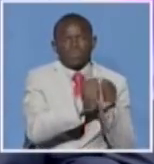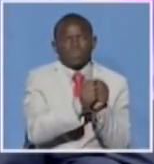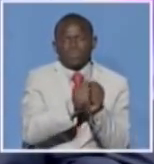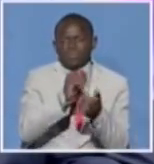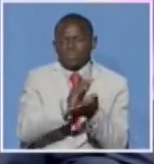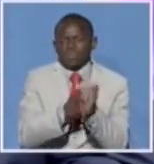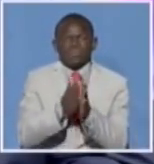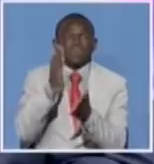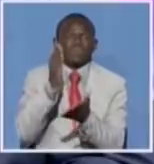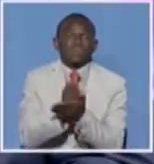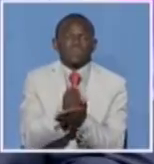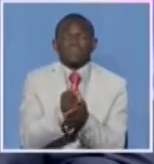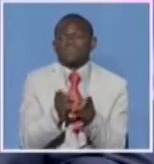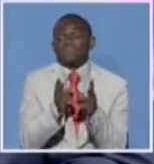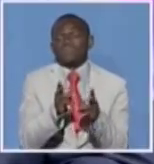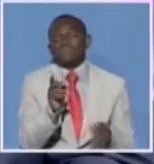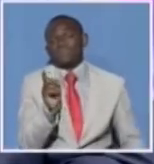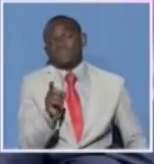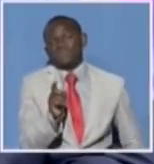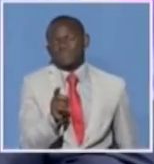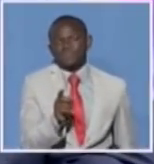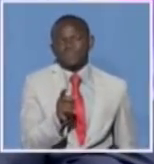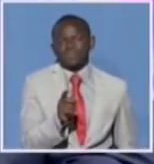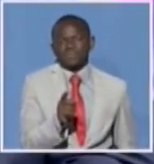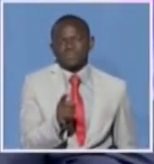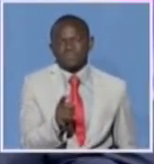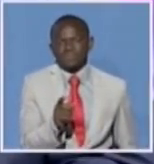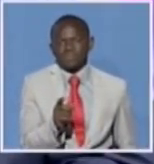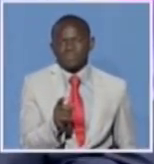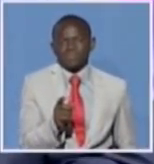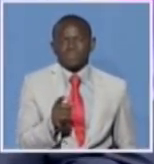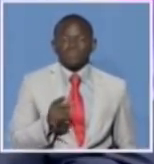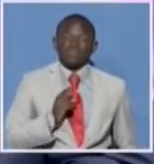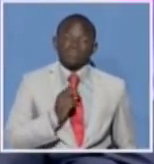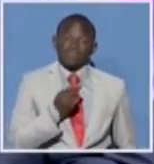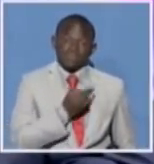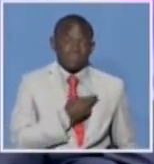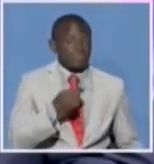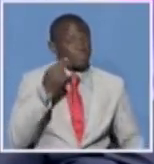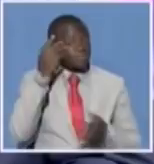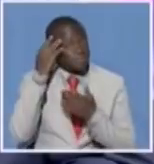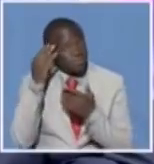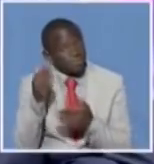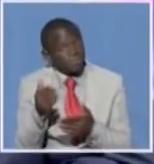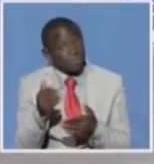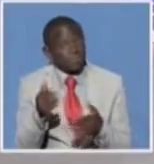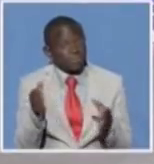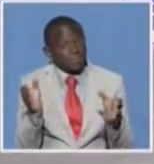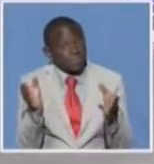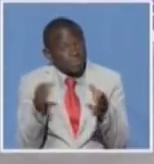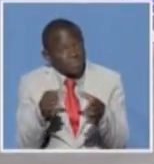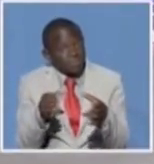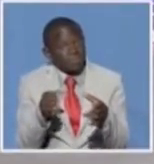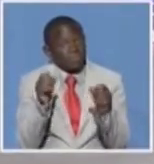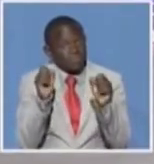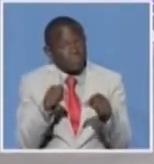And therefore, we expect that the community will come up and work with government to help it